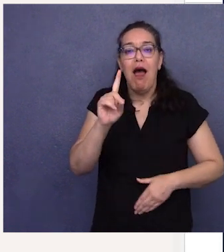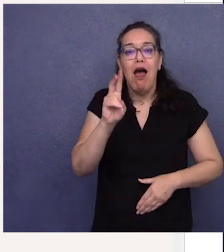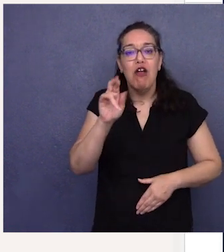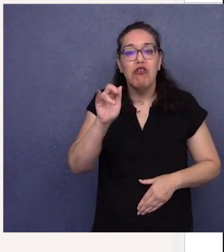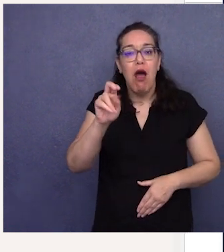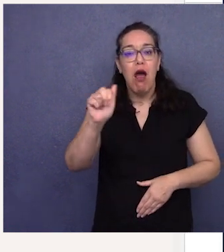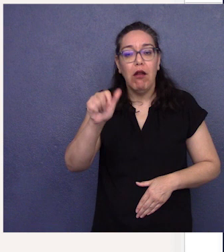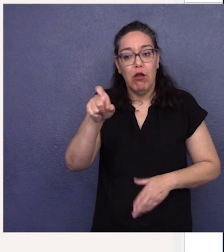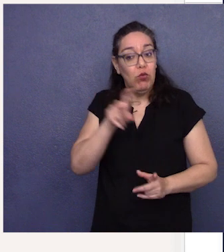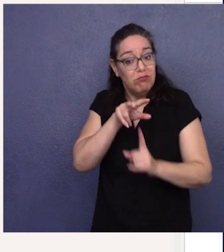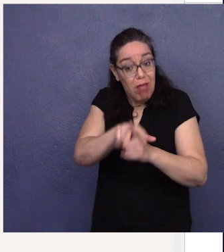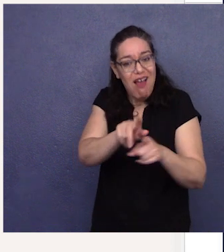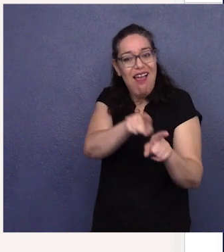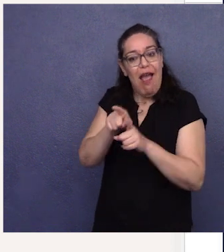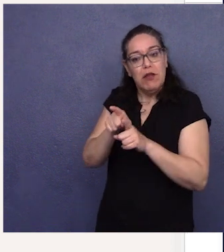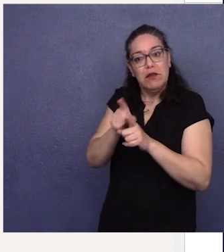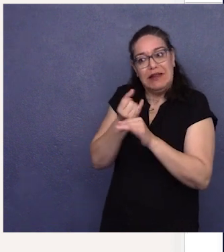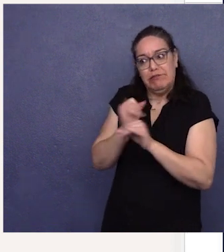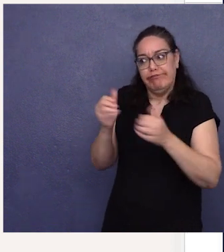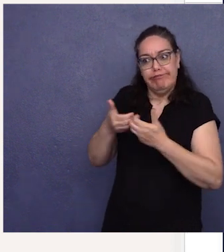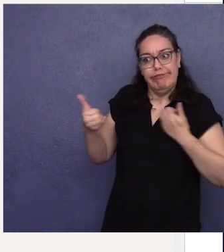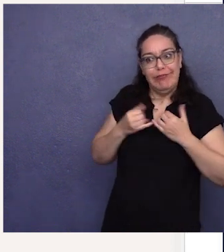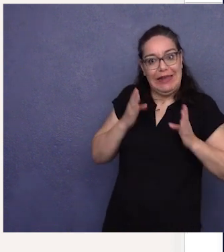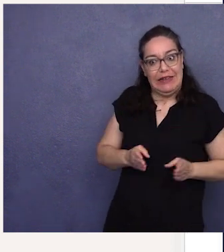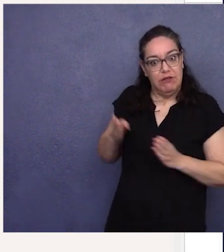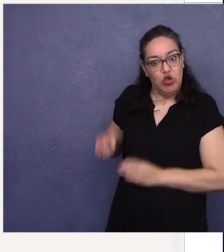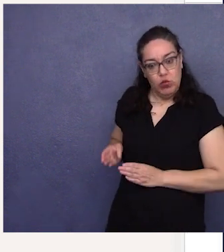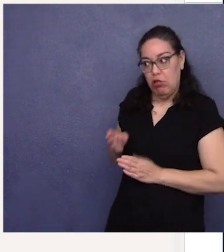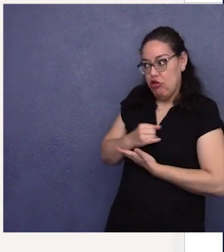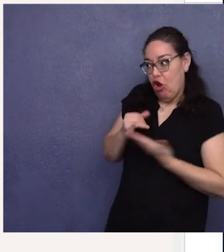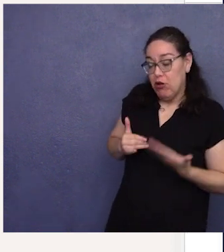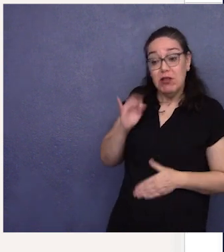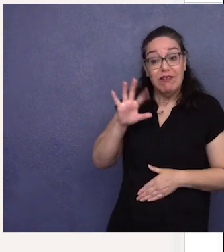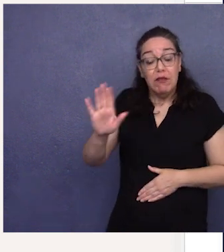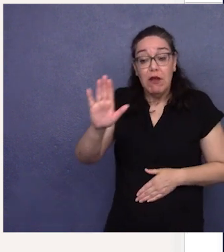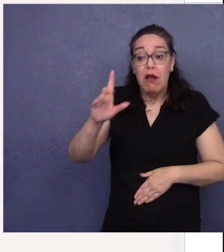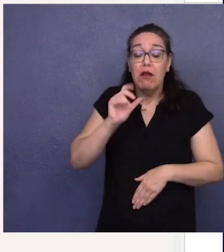an individual artist. If the nonprofit organizations that you work with